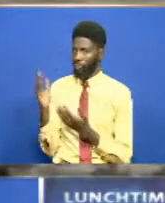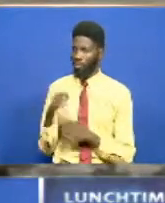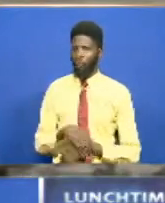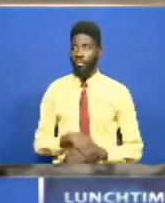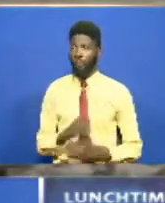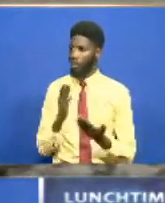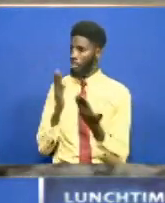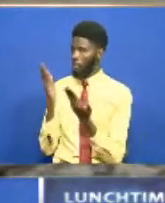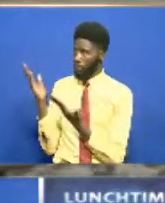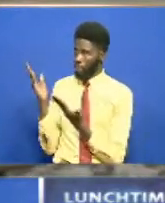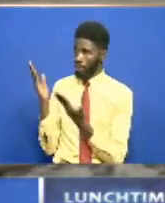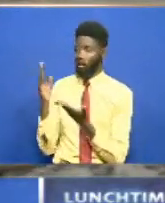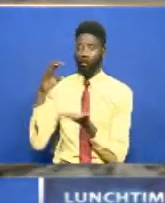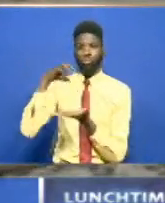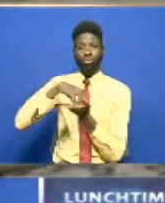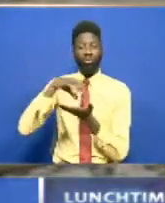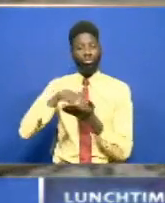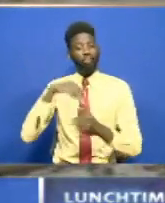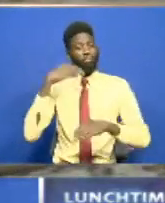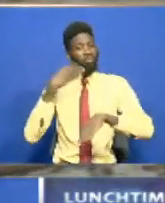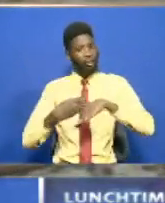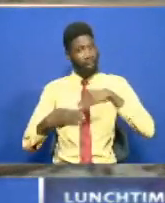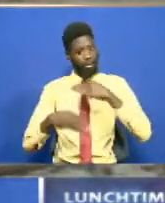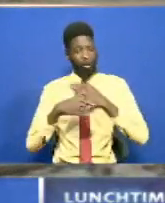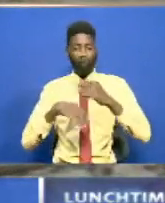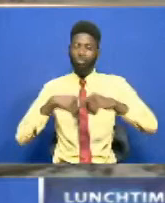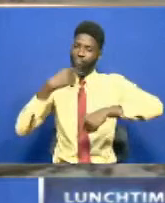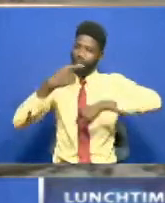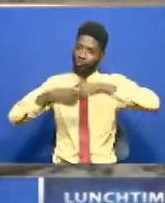This is the current state of construction.